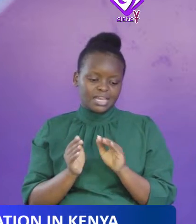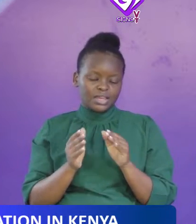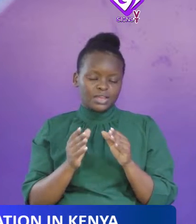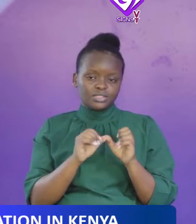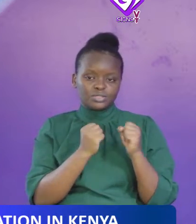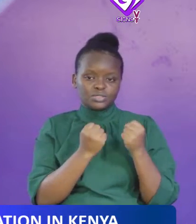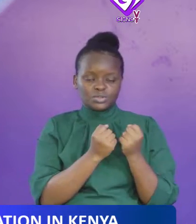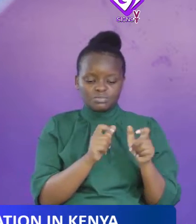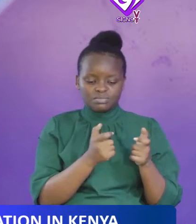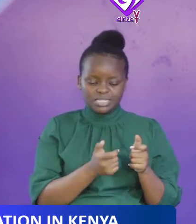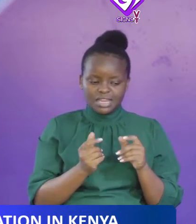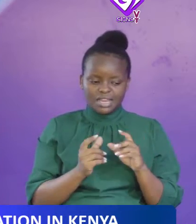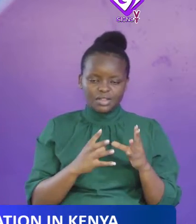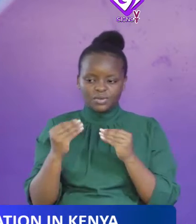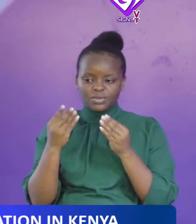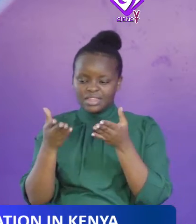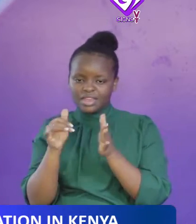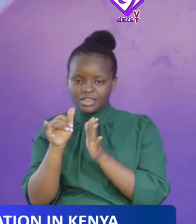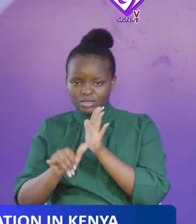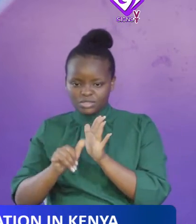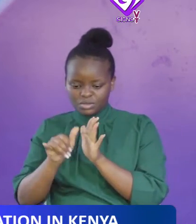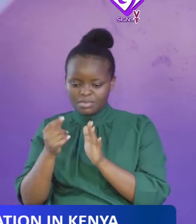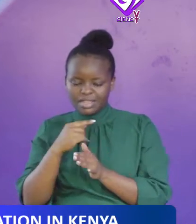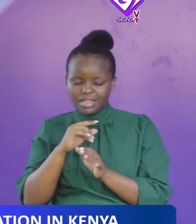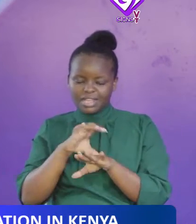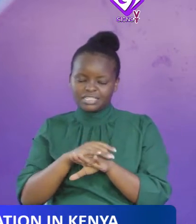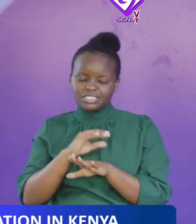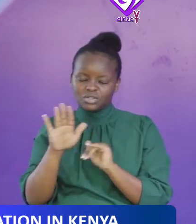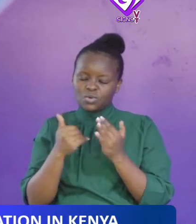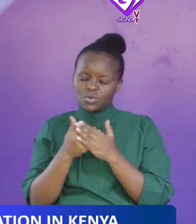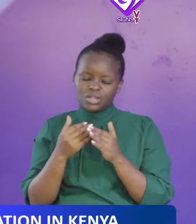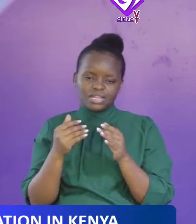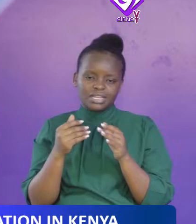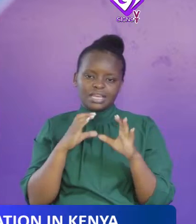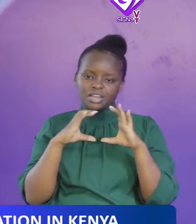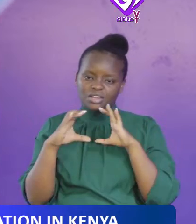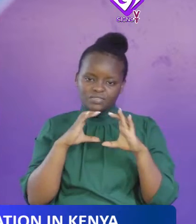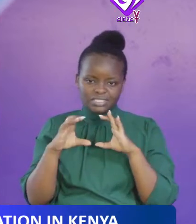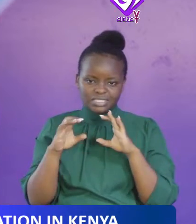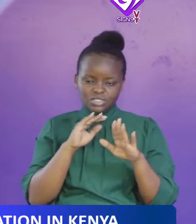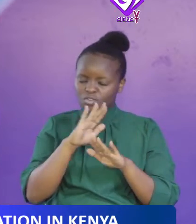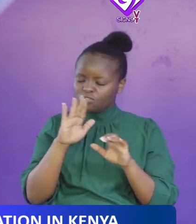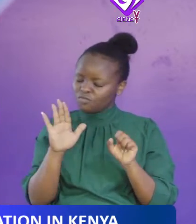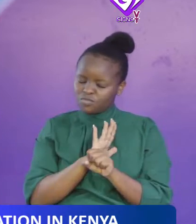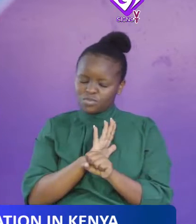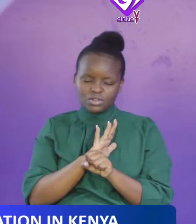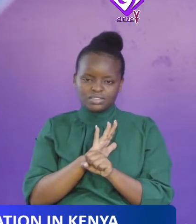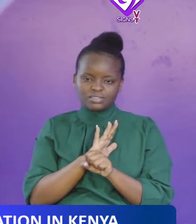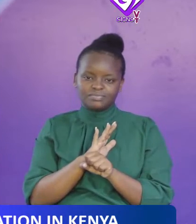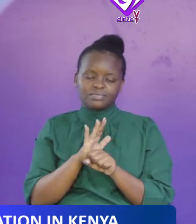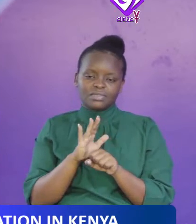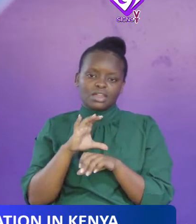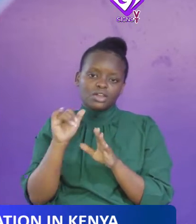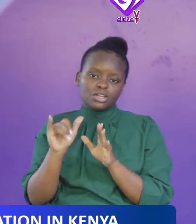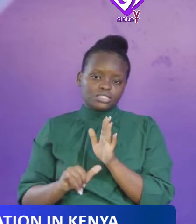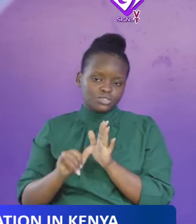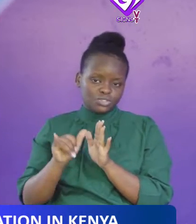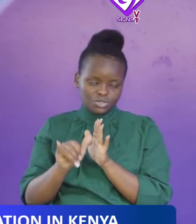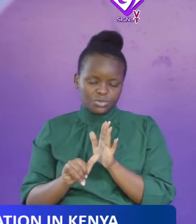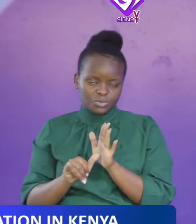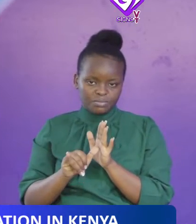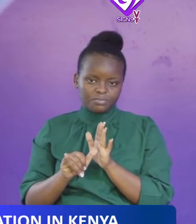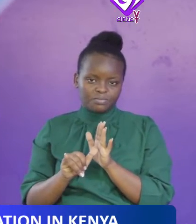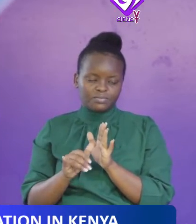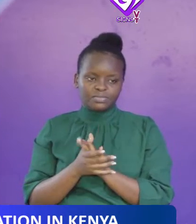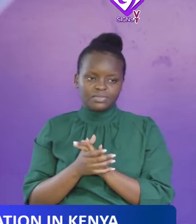media platforms, particularly YouTube, and you will catch this entire conversation in its entirety on our YouTube. Let